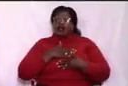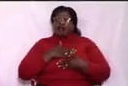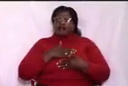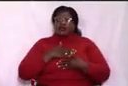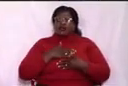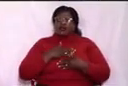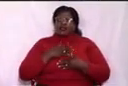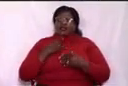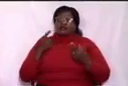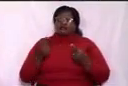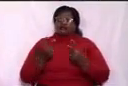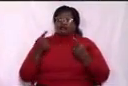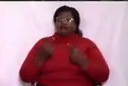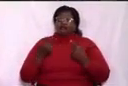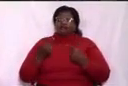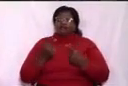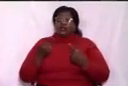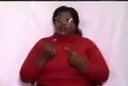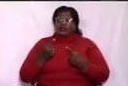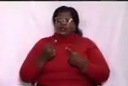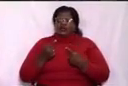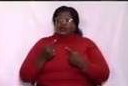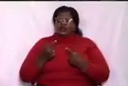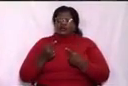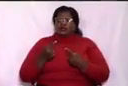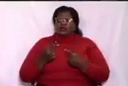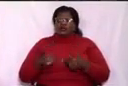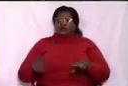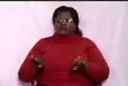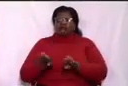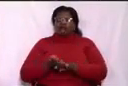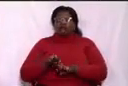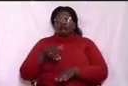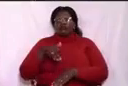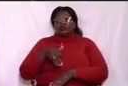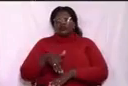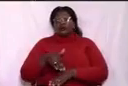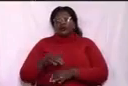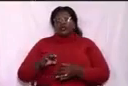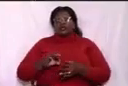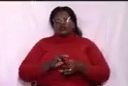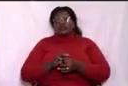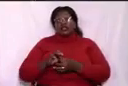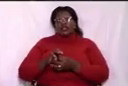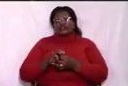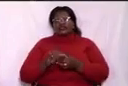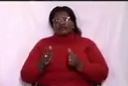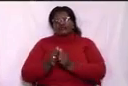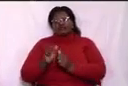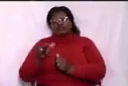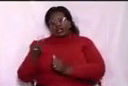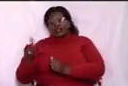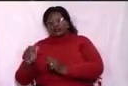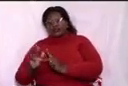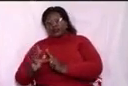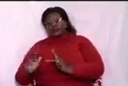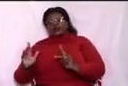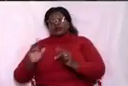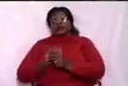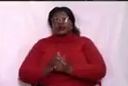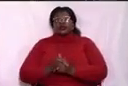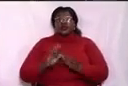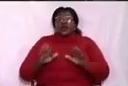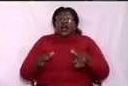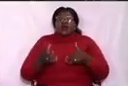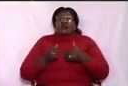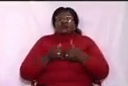you, because it really, it's local and it's engaging and it's also very informative. How did you come up